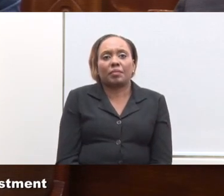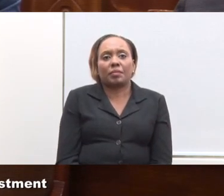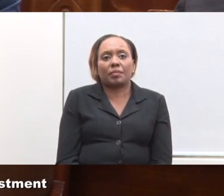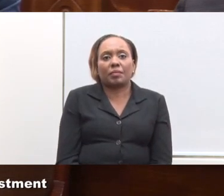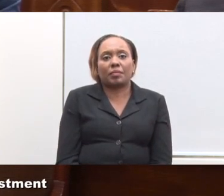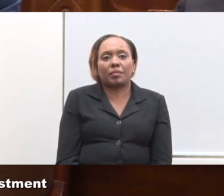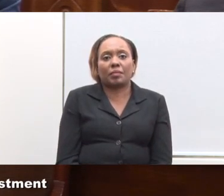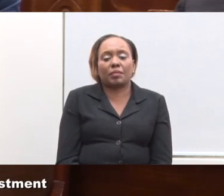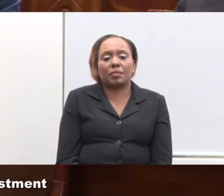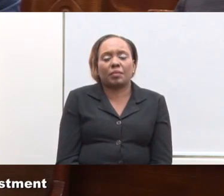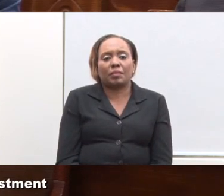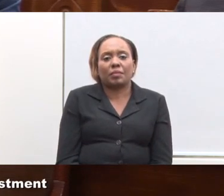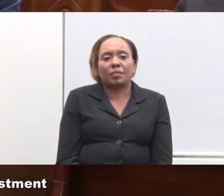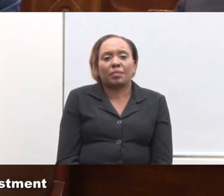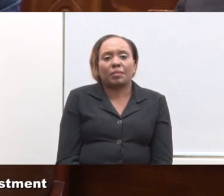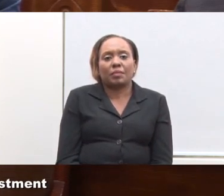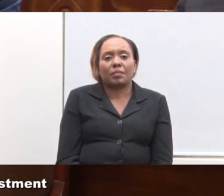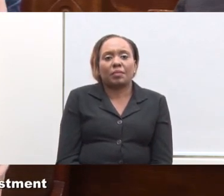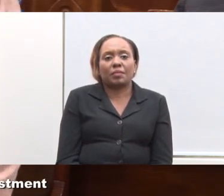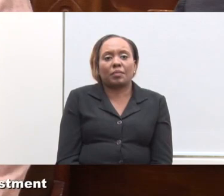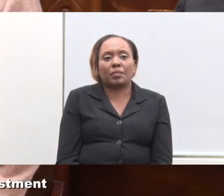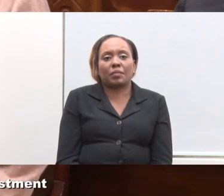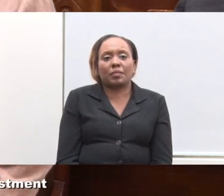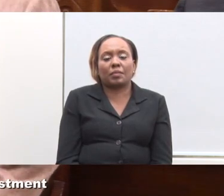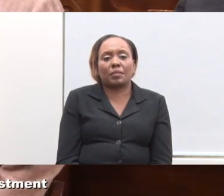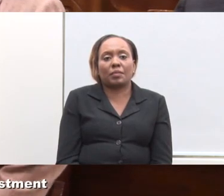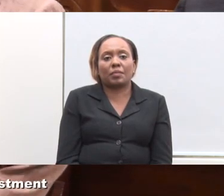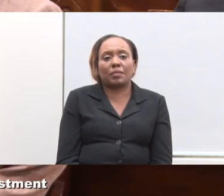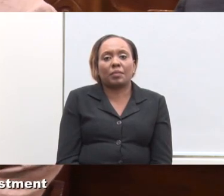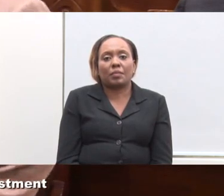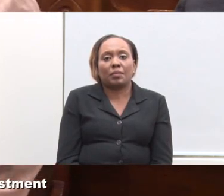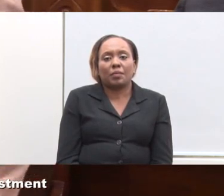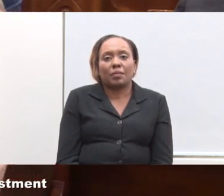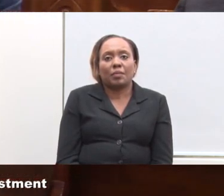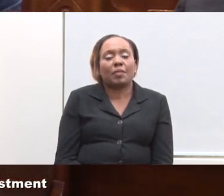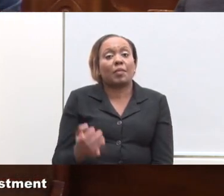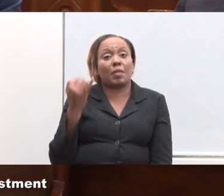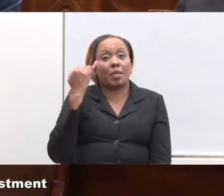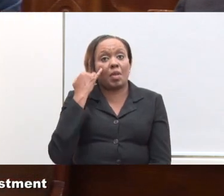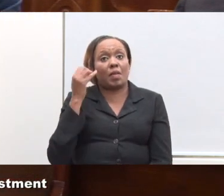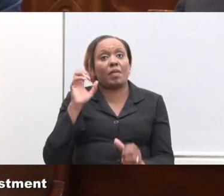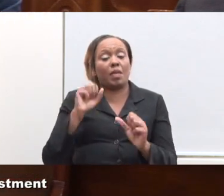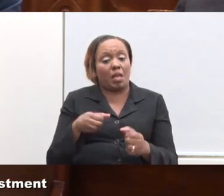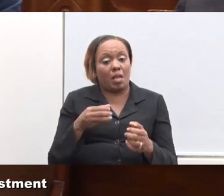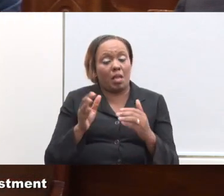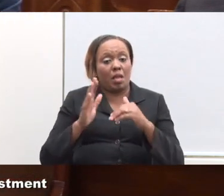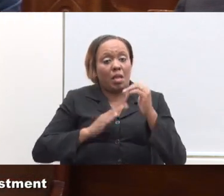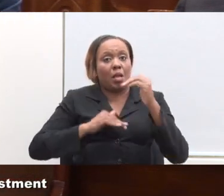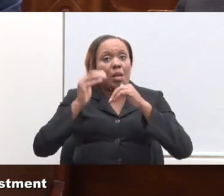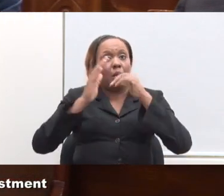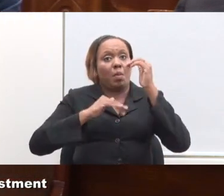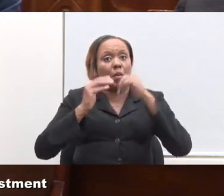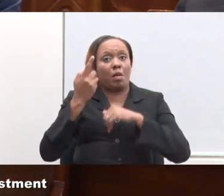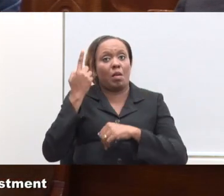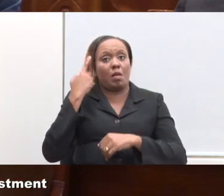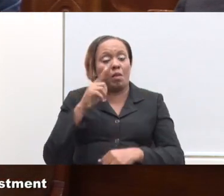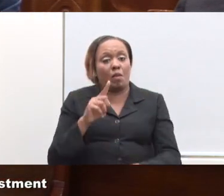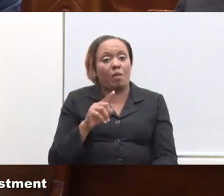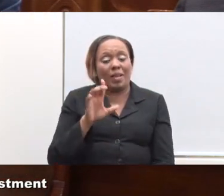they can build a 3-bedroom wooden house for about $88,000, and you add